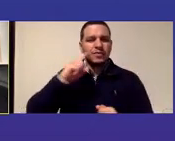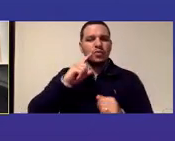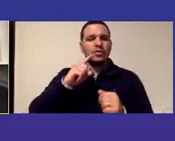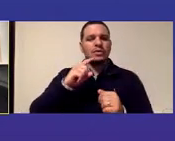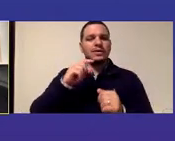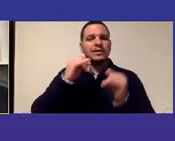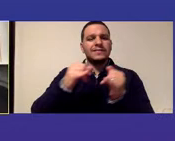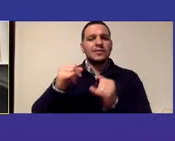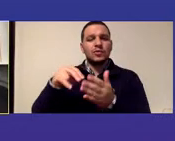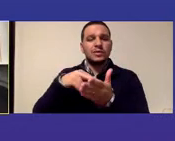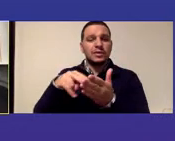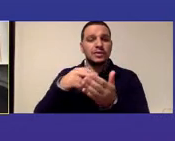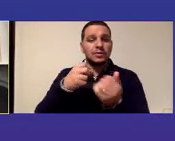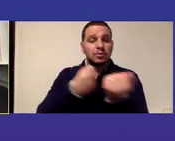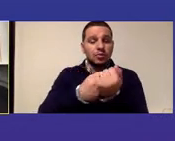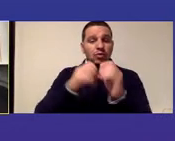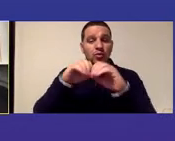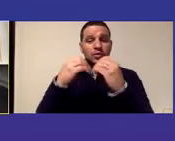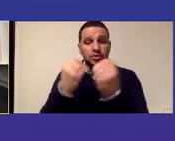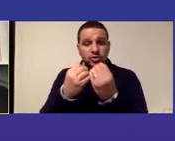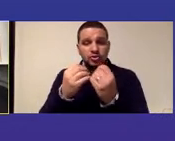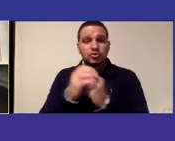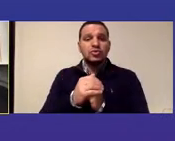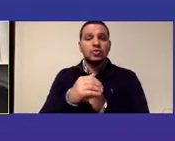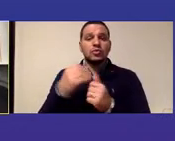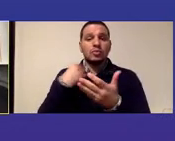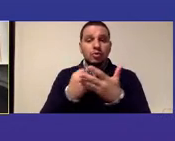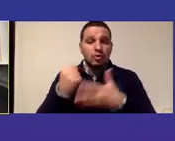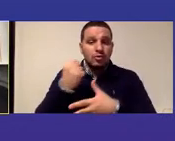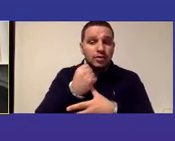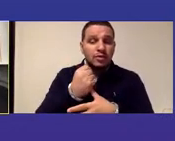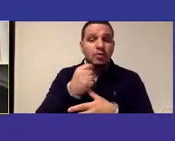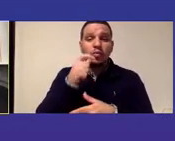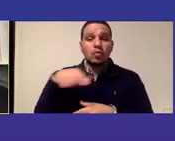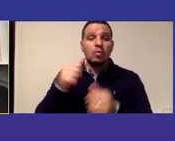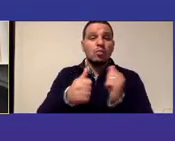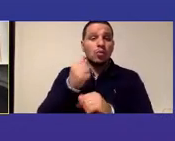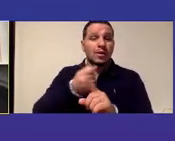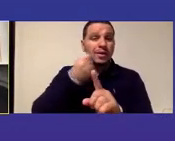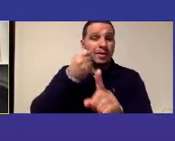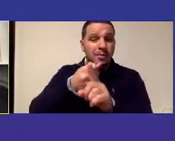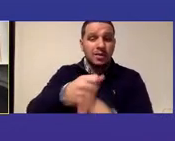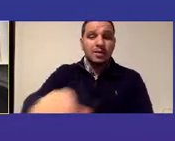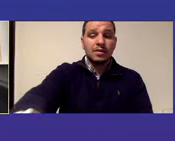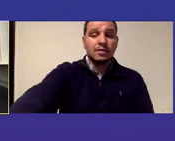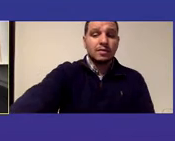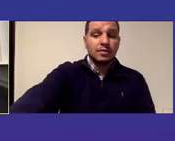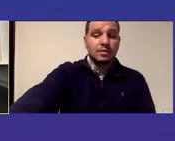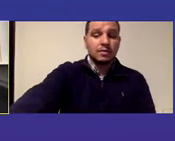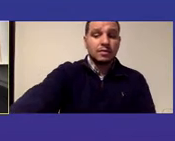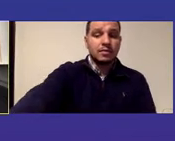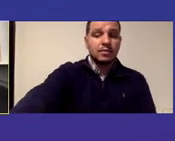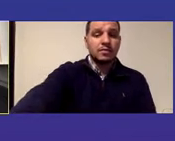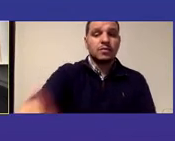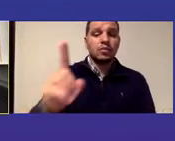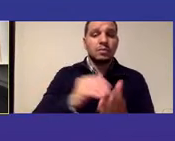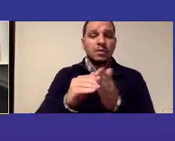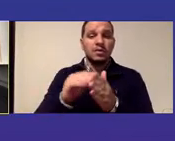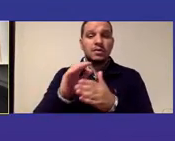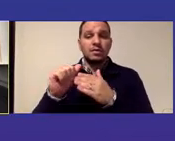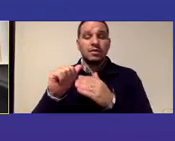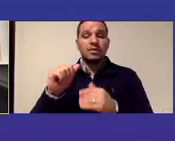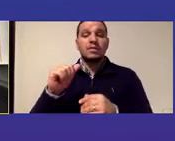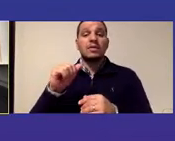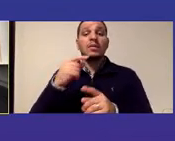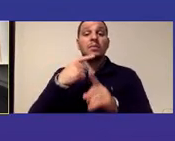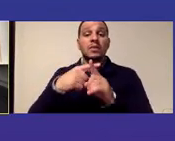and organizations. We prioritized those most impacted, distributed over $1 million in funds,